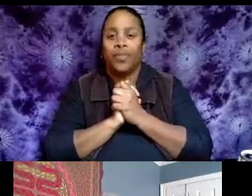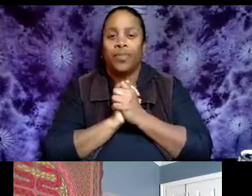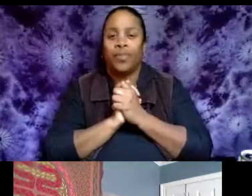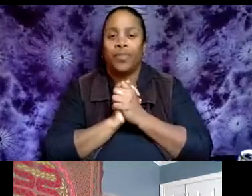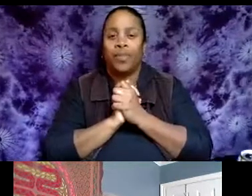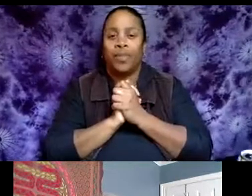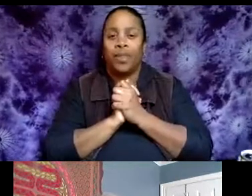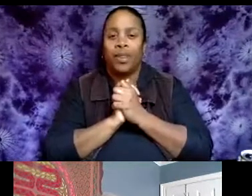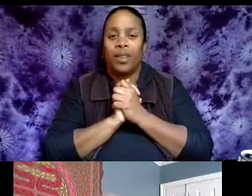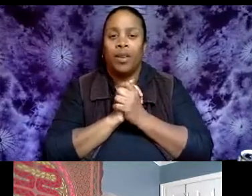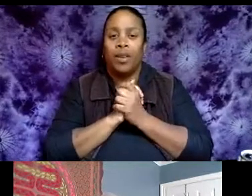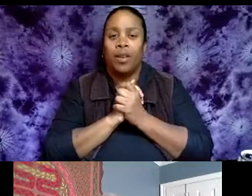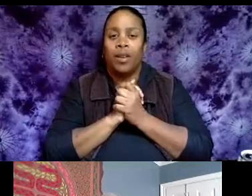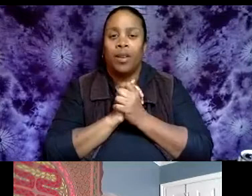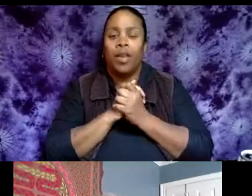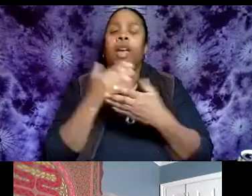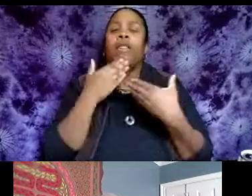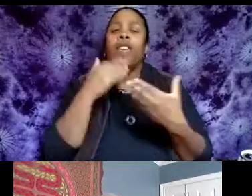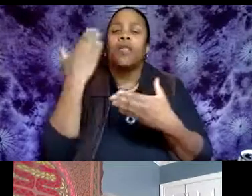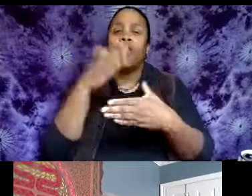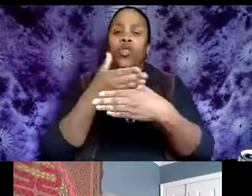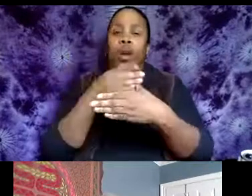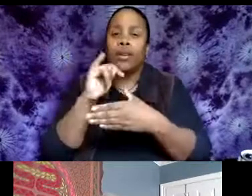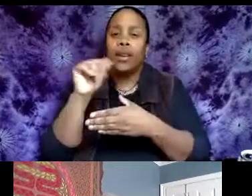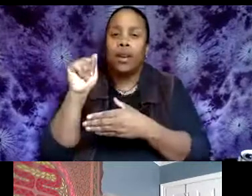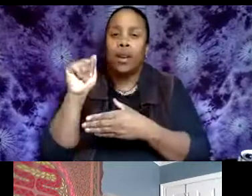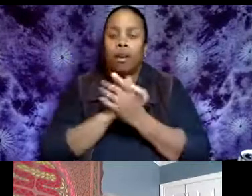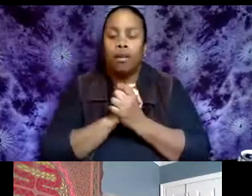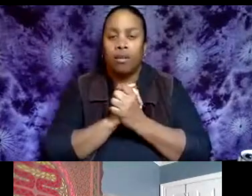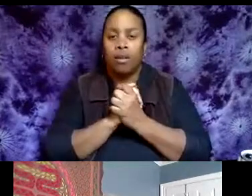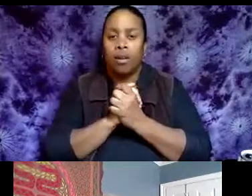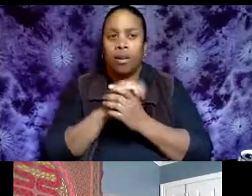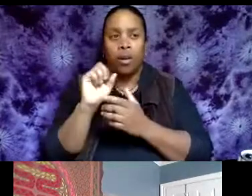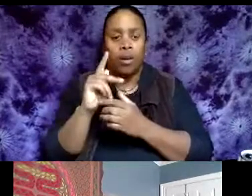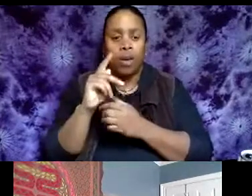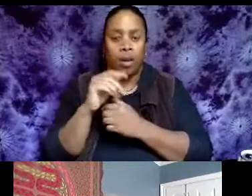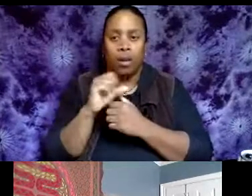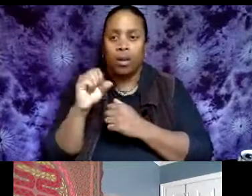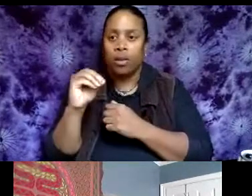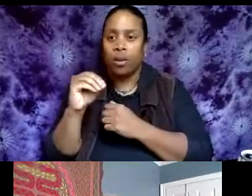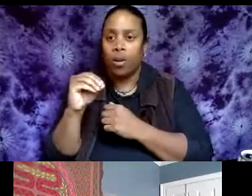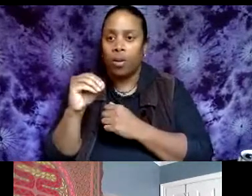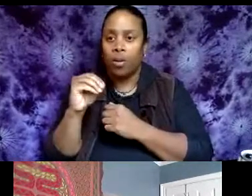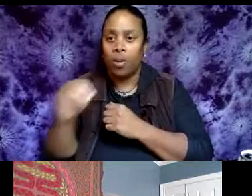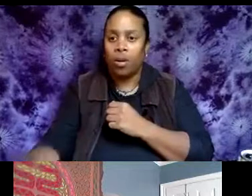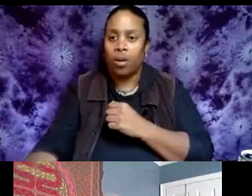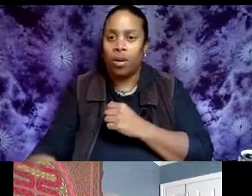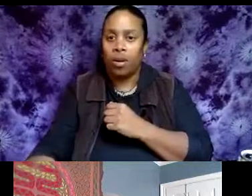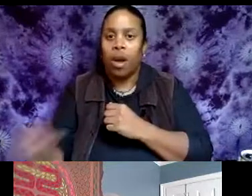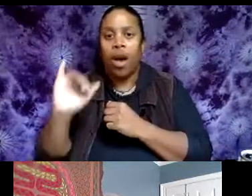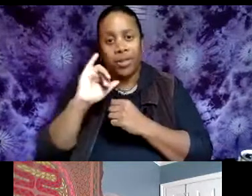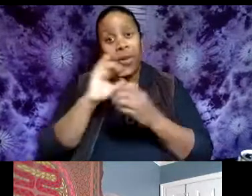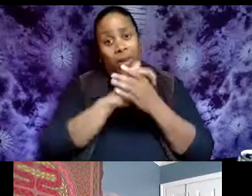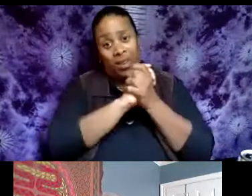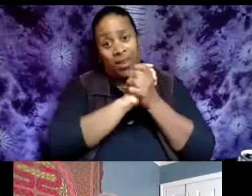Hi, Dr. Tina. Thanks for sharing. All right. Let's see. So I guess one thing is congratulations. It sounds like